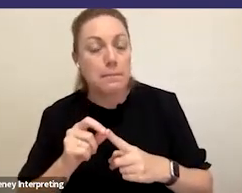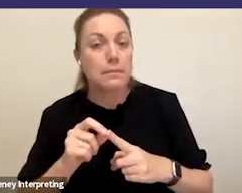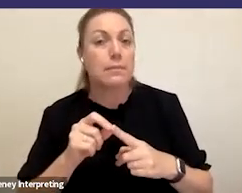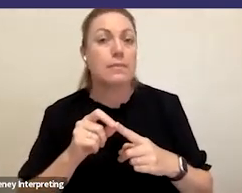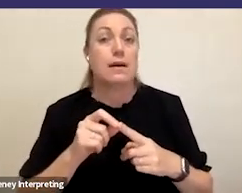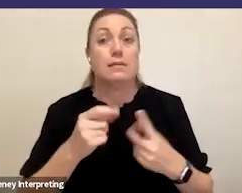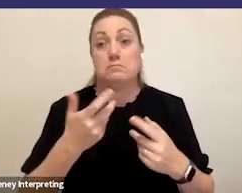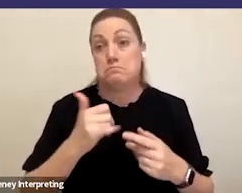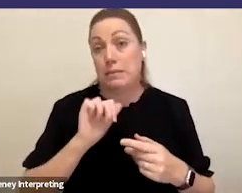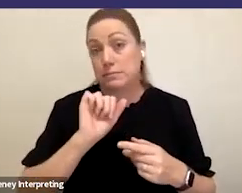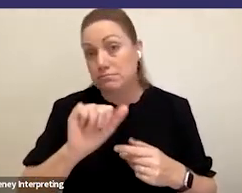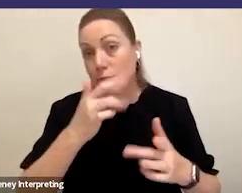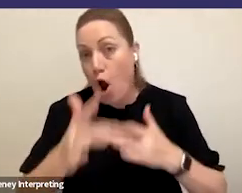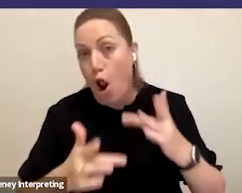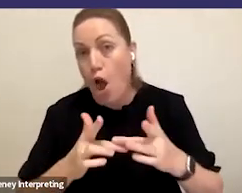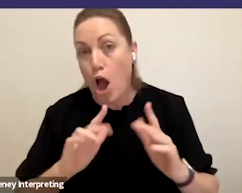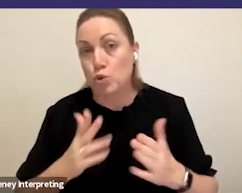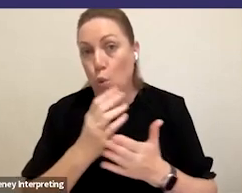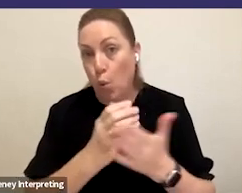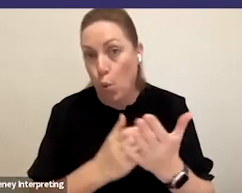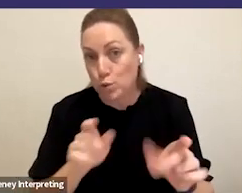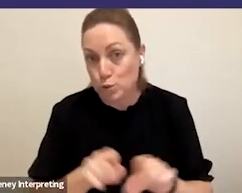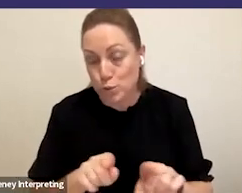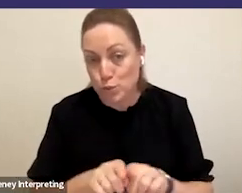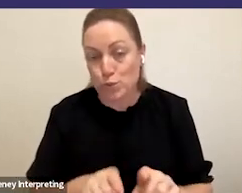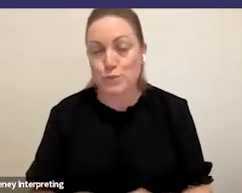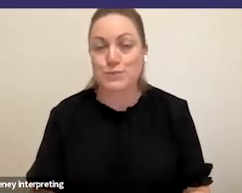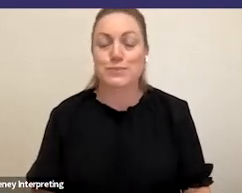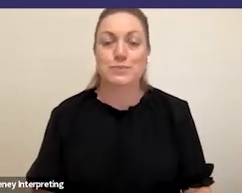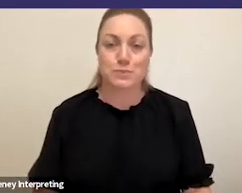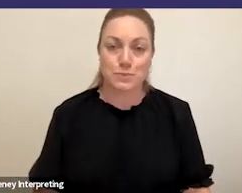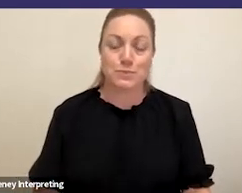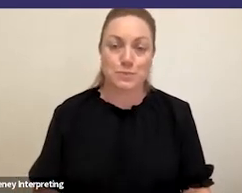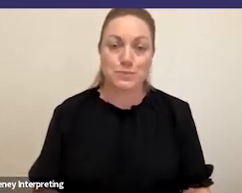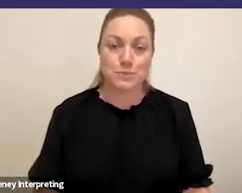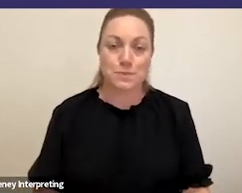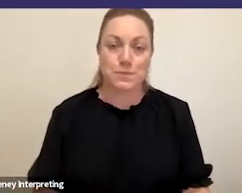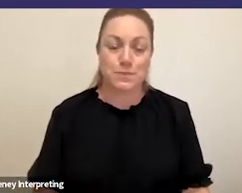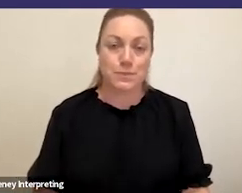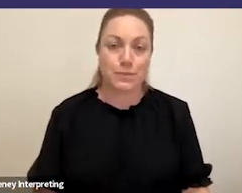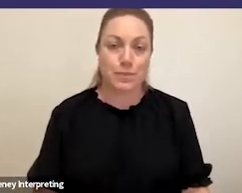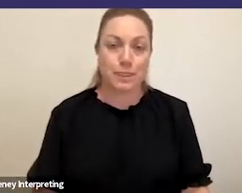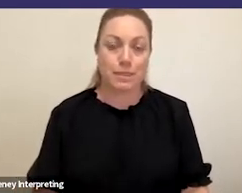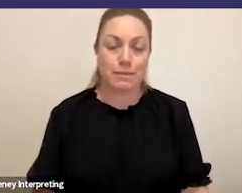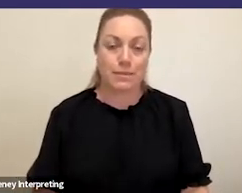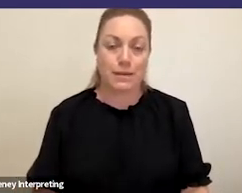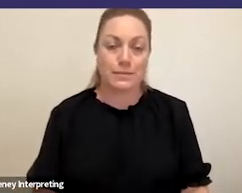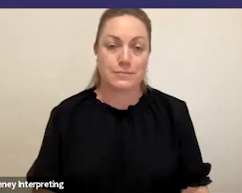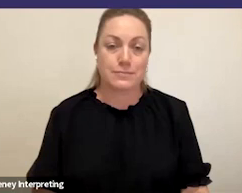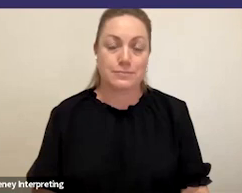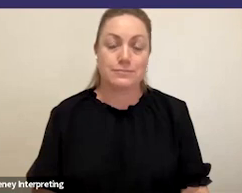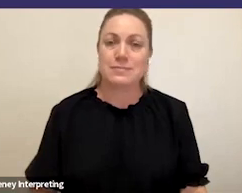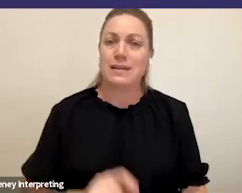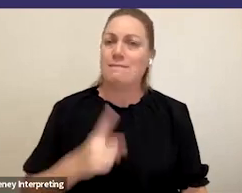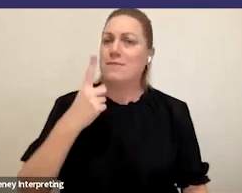take our online short course as well. So I'll dive straight into it. To answer that first